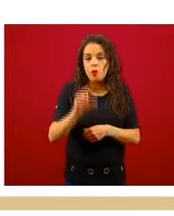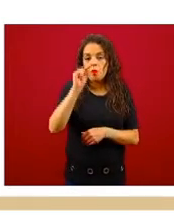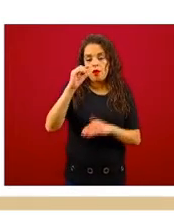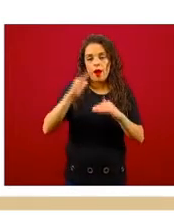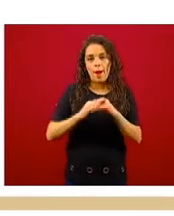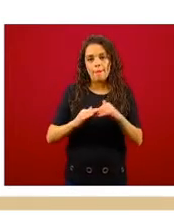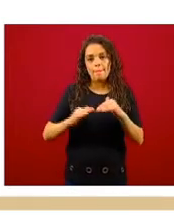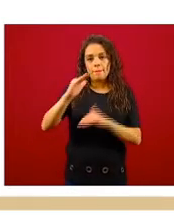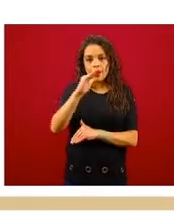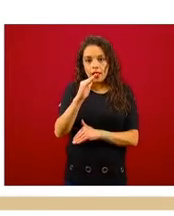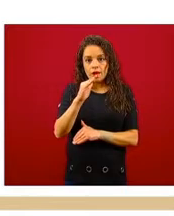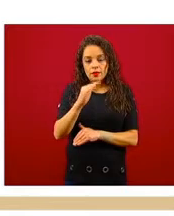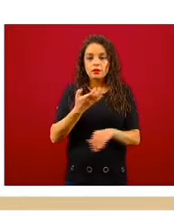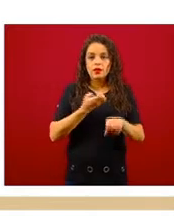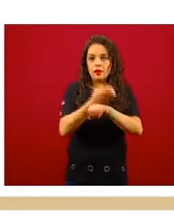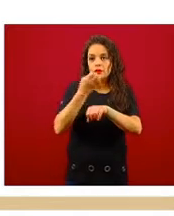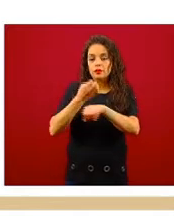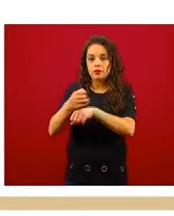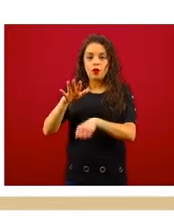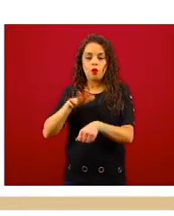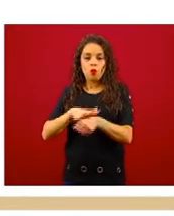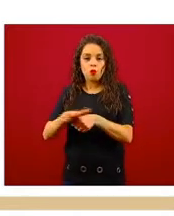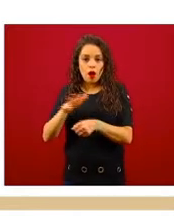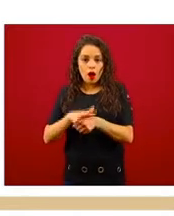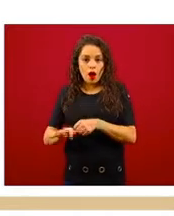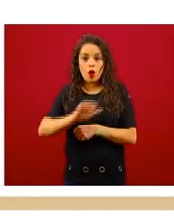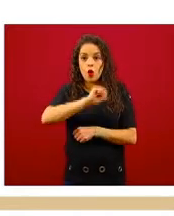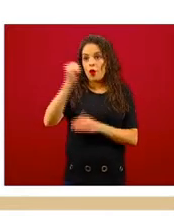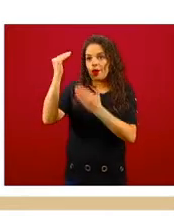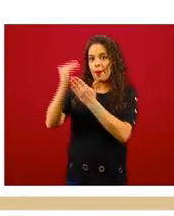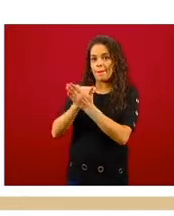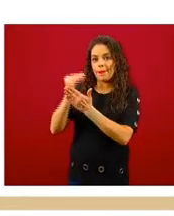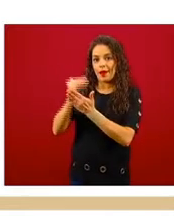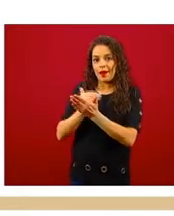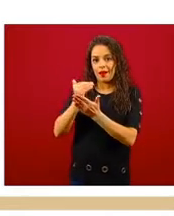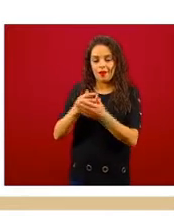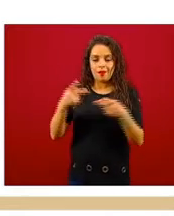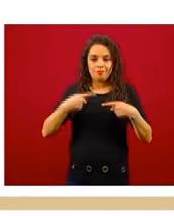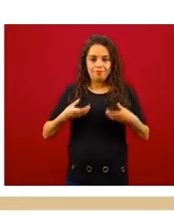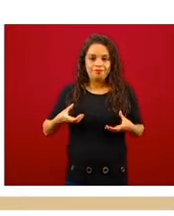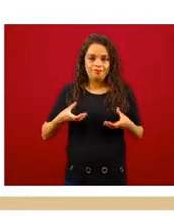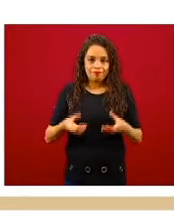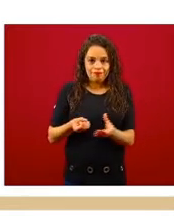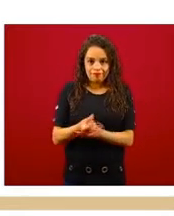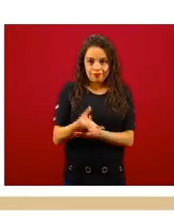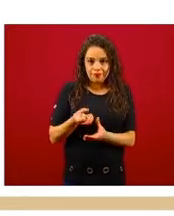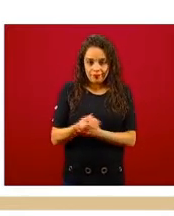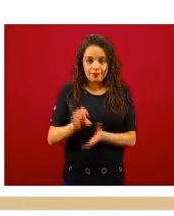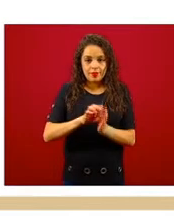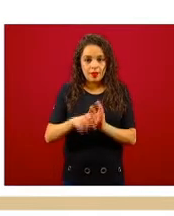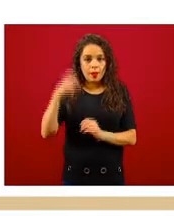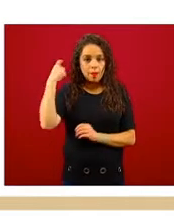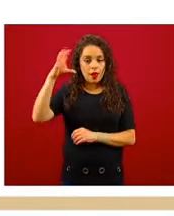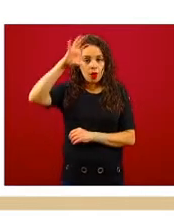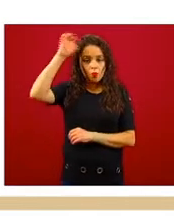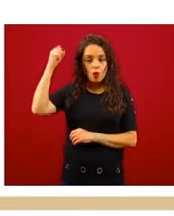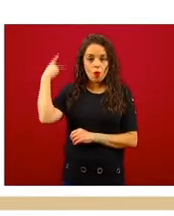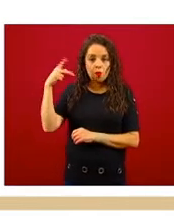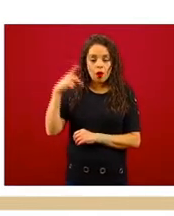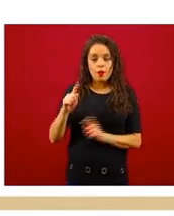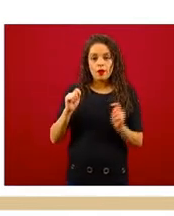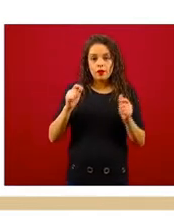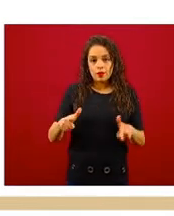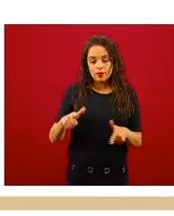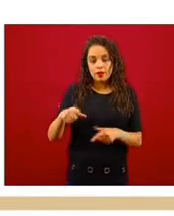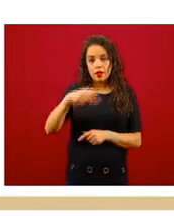week movilidad, qué before, estados disminuyeron and which states have todavía más increased their su movilidad. mobility and those Por that ejemplo, have Querétaro, further Morelos, Puebla, decreased Tlaxcala, mobility Nayarit